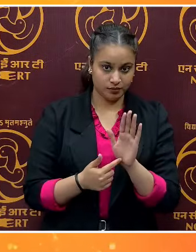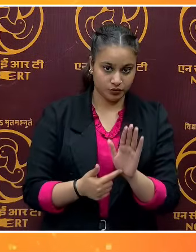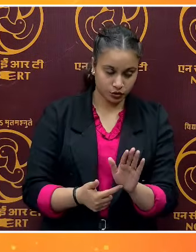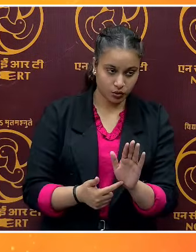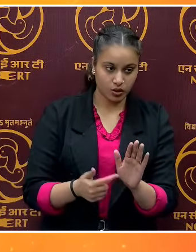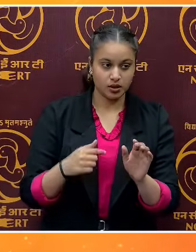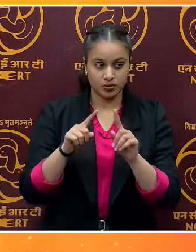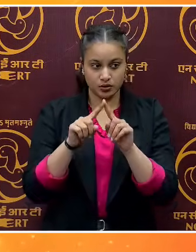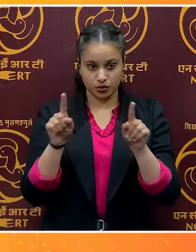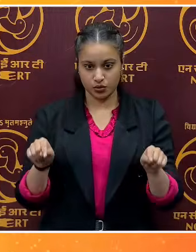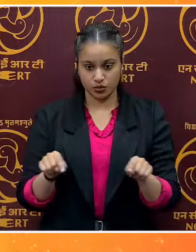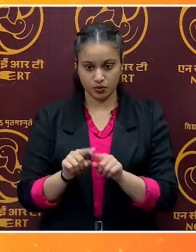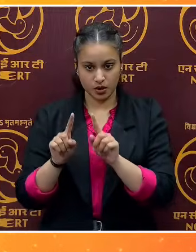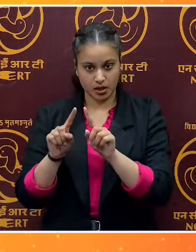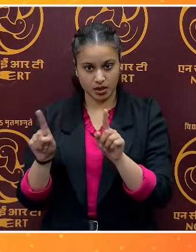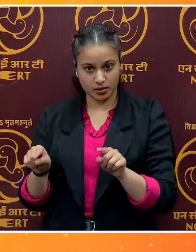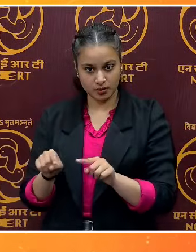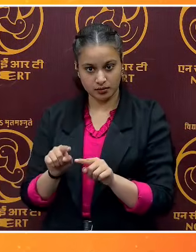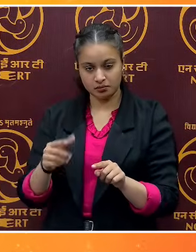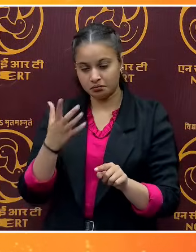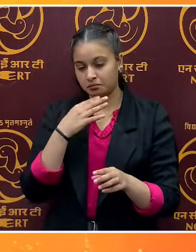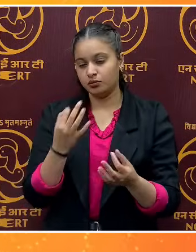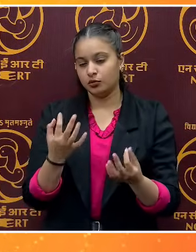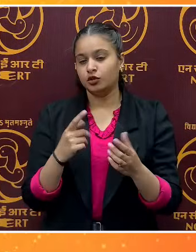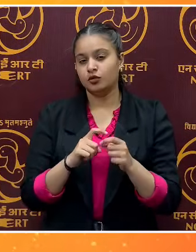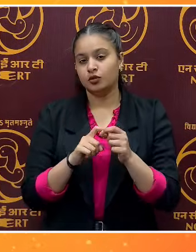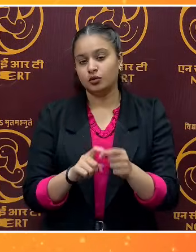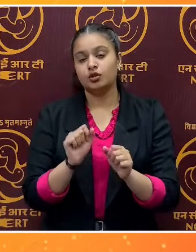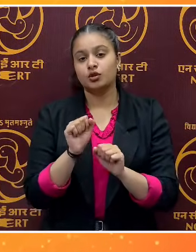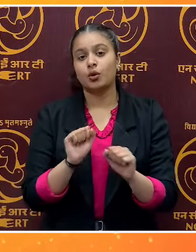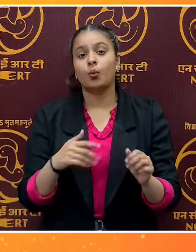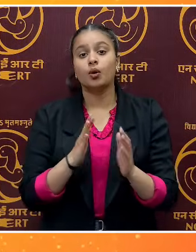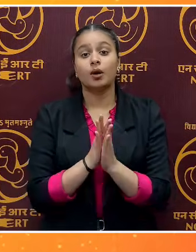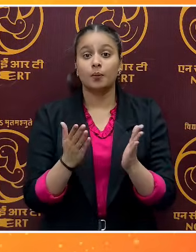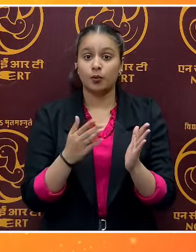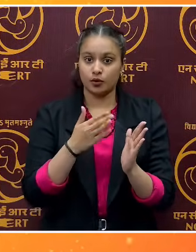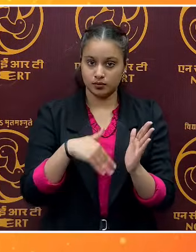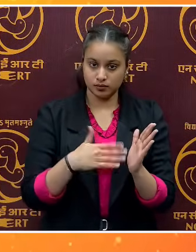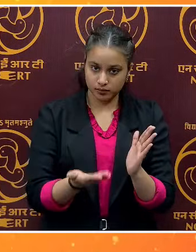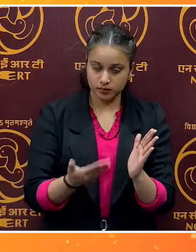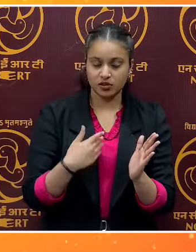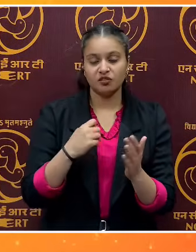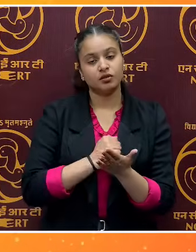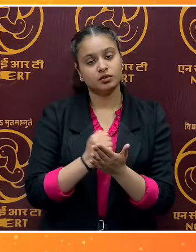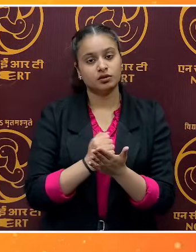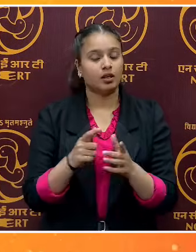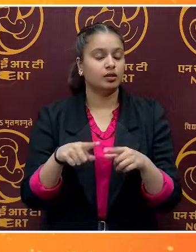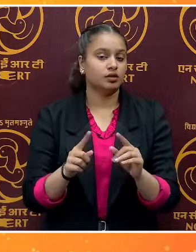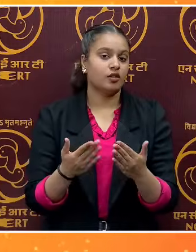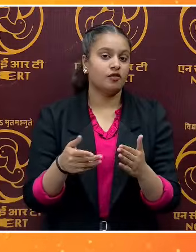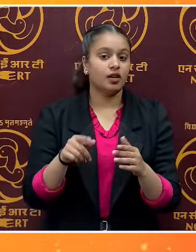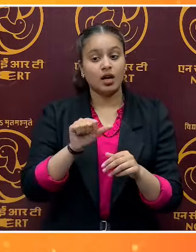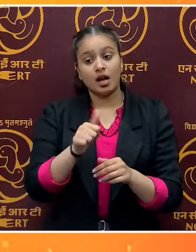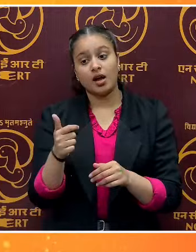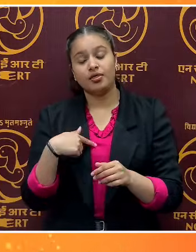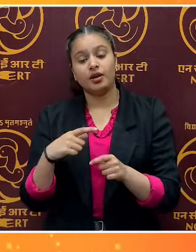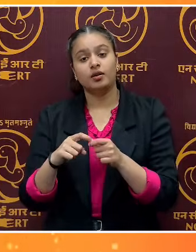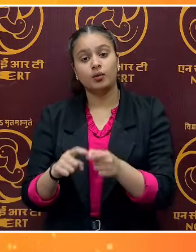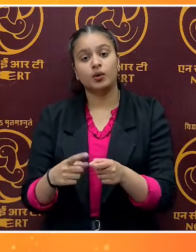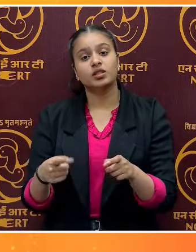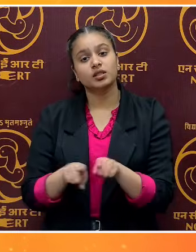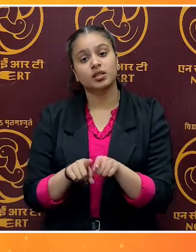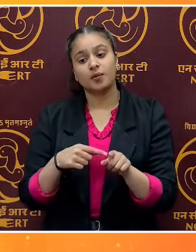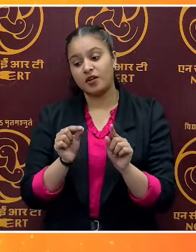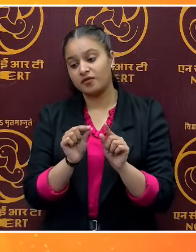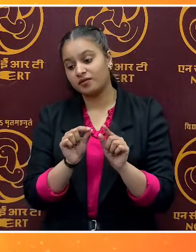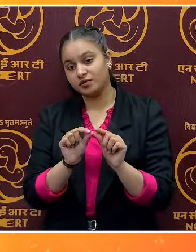falling squares. It's a beautiful question in your Ganit Prakash. You can try out. In fact, the other one has different side